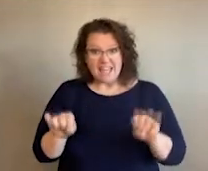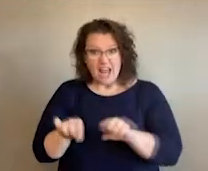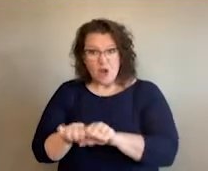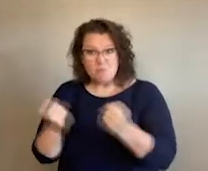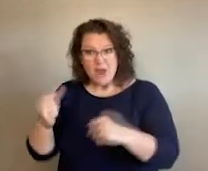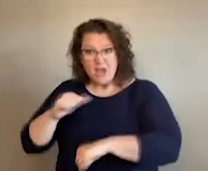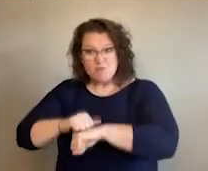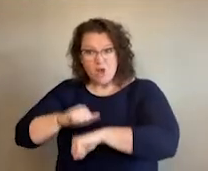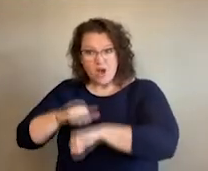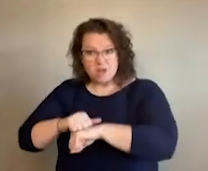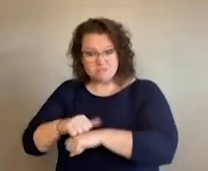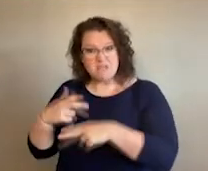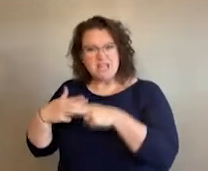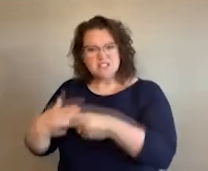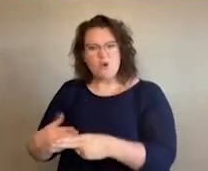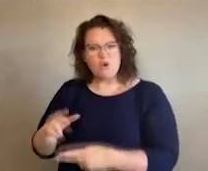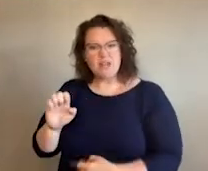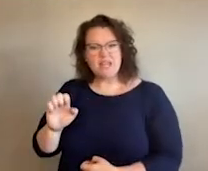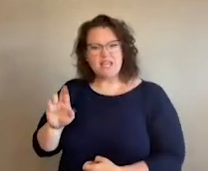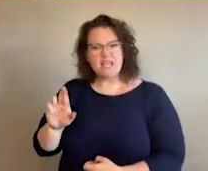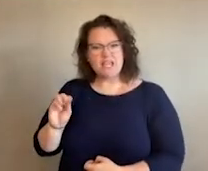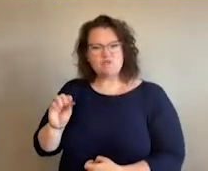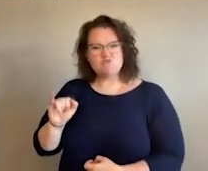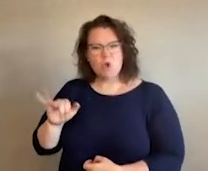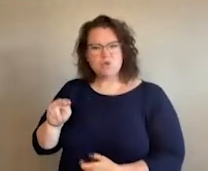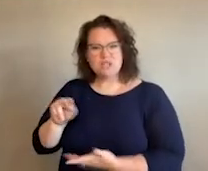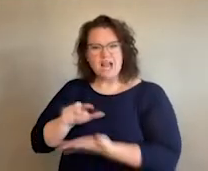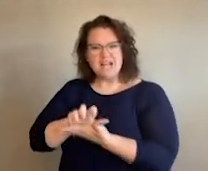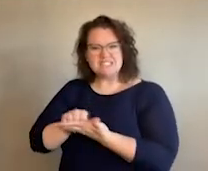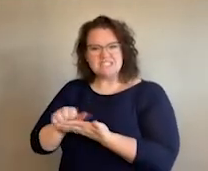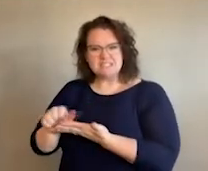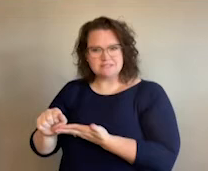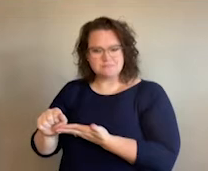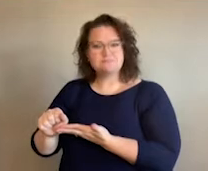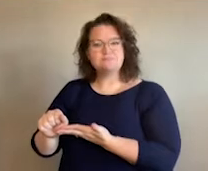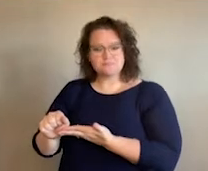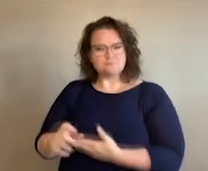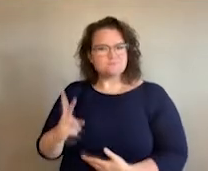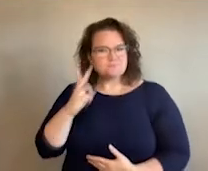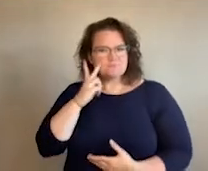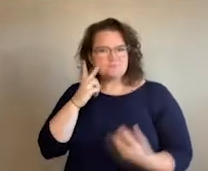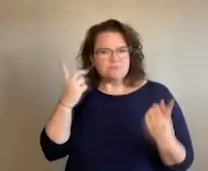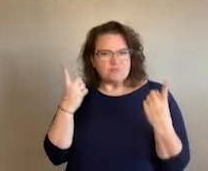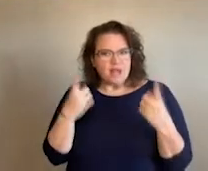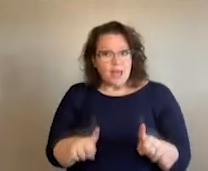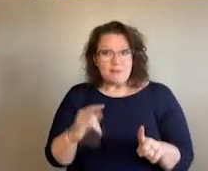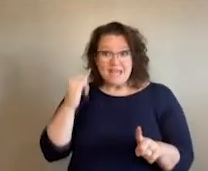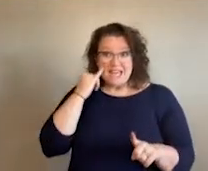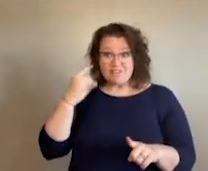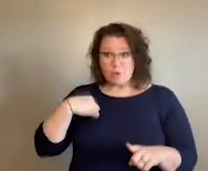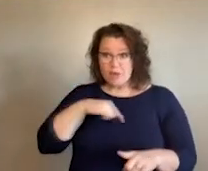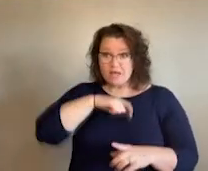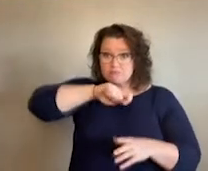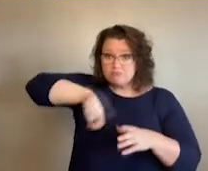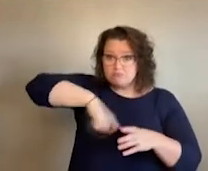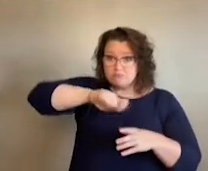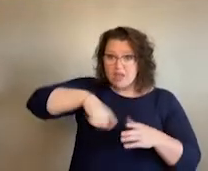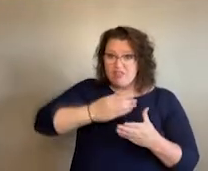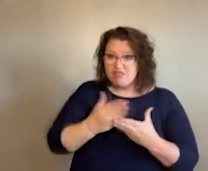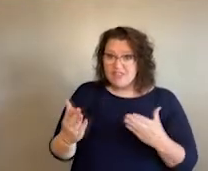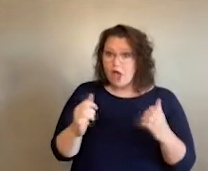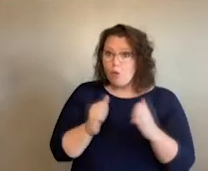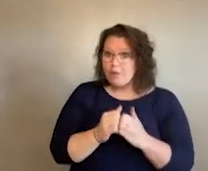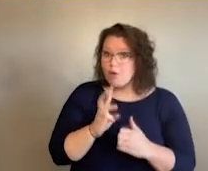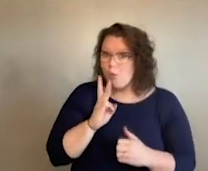call that erosion. So let's see how strong water is. And let's see what happens when we mix some things together with